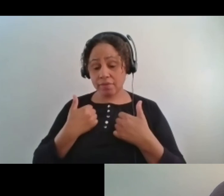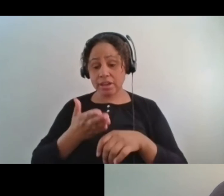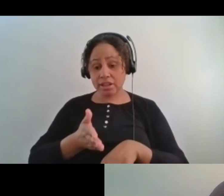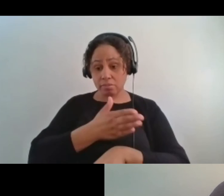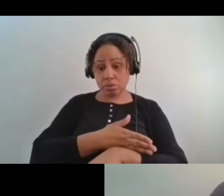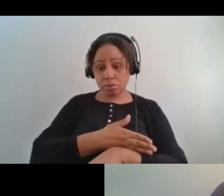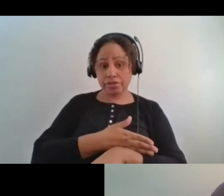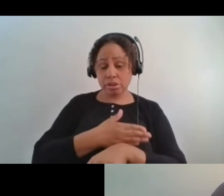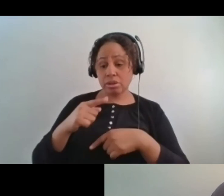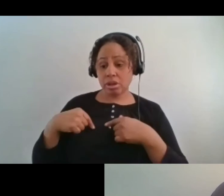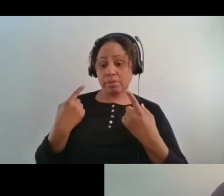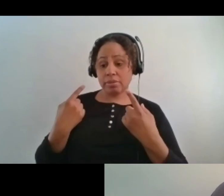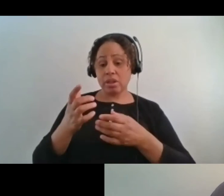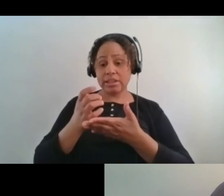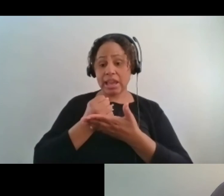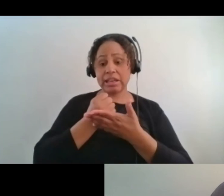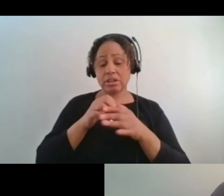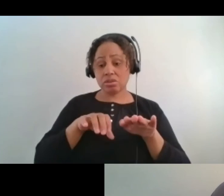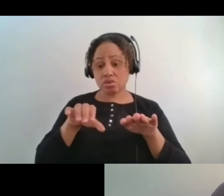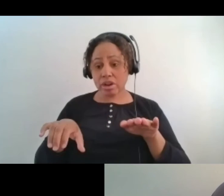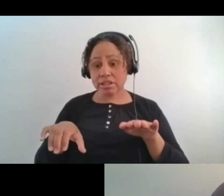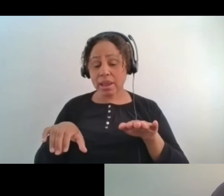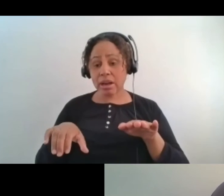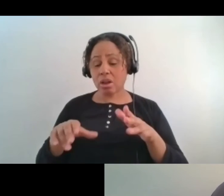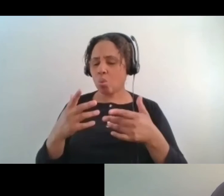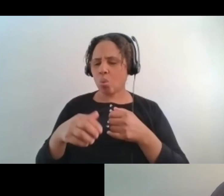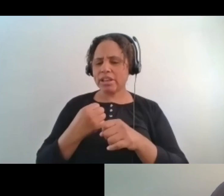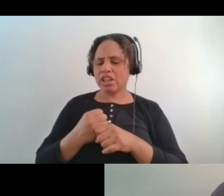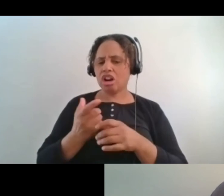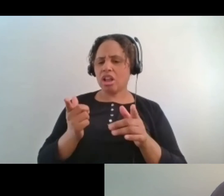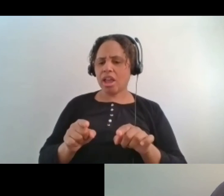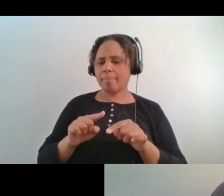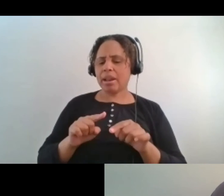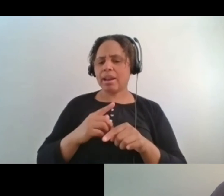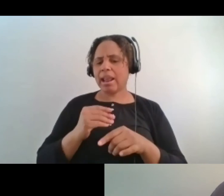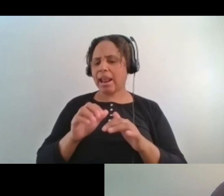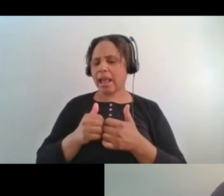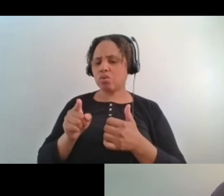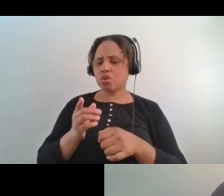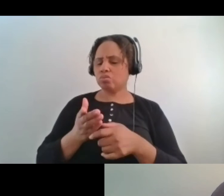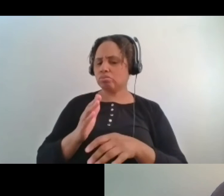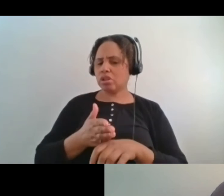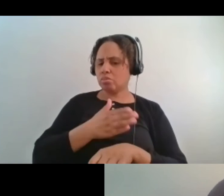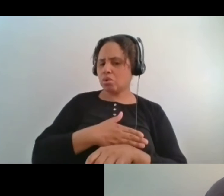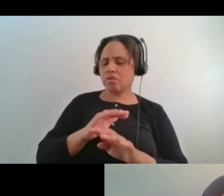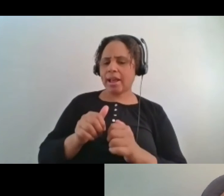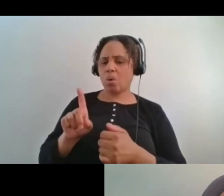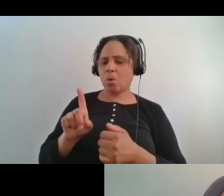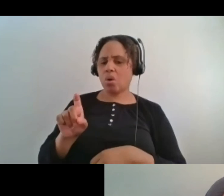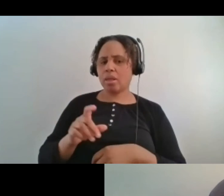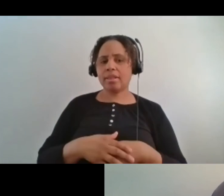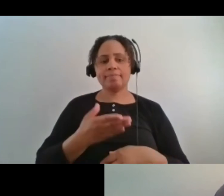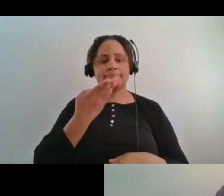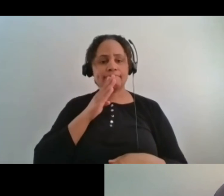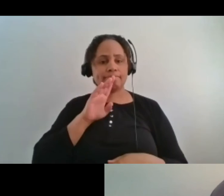your transplant? And again, if you can touch on what year again that was and how you are today. So alhamdulillah, I